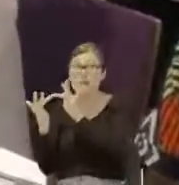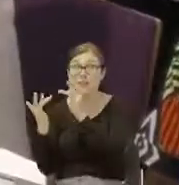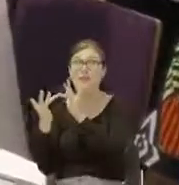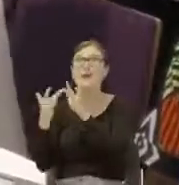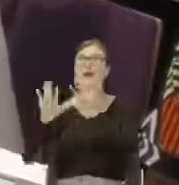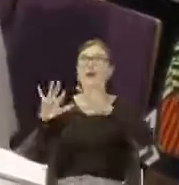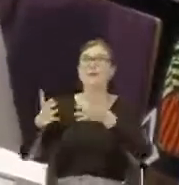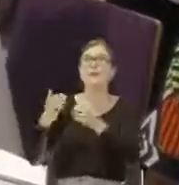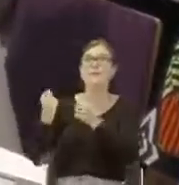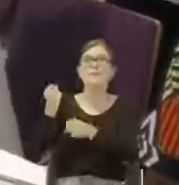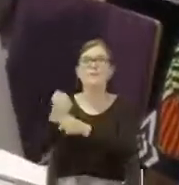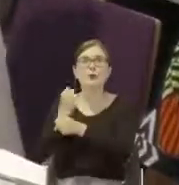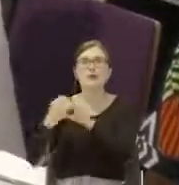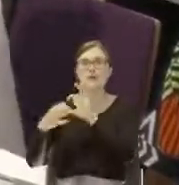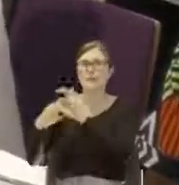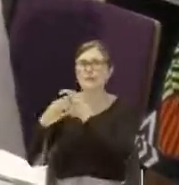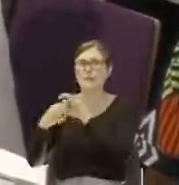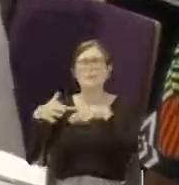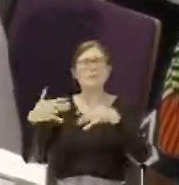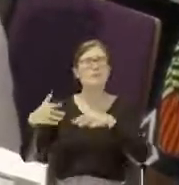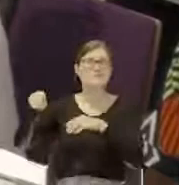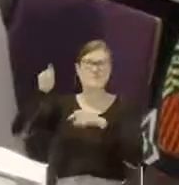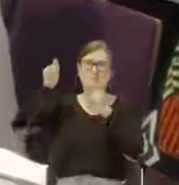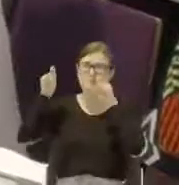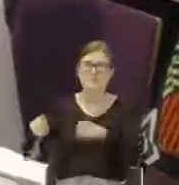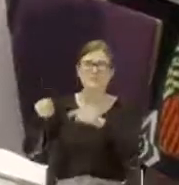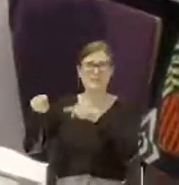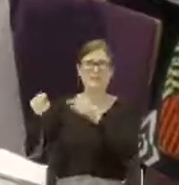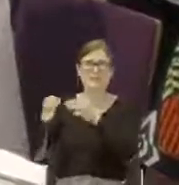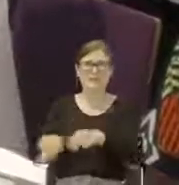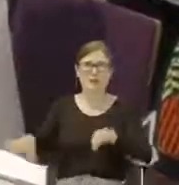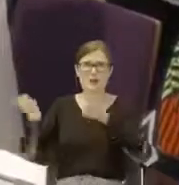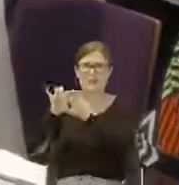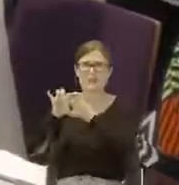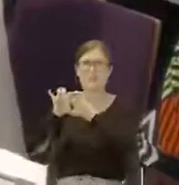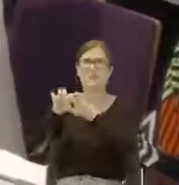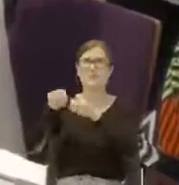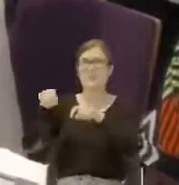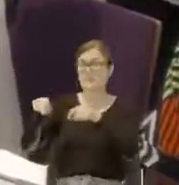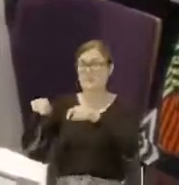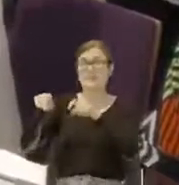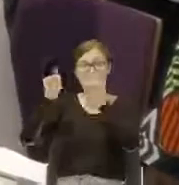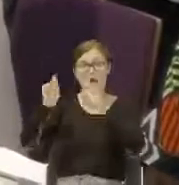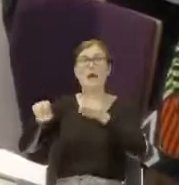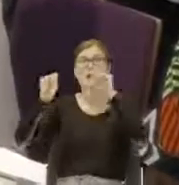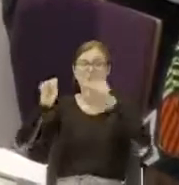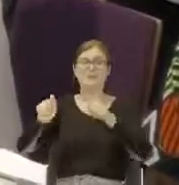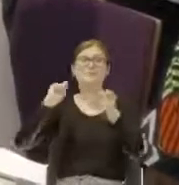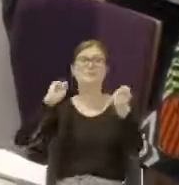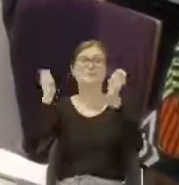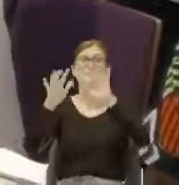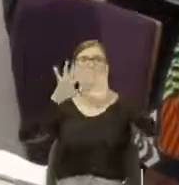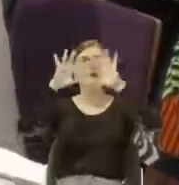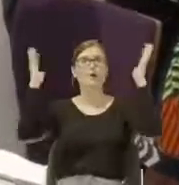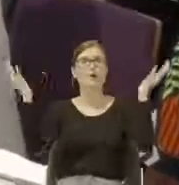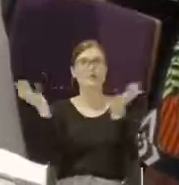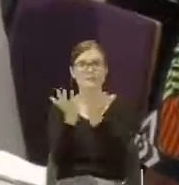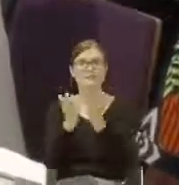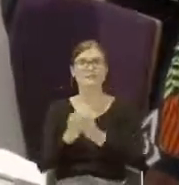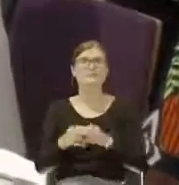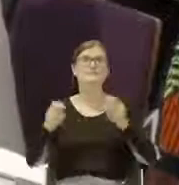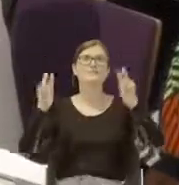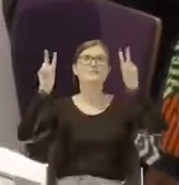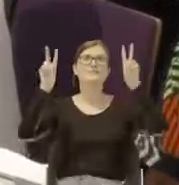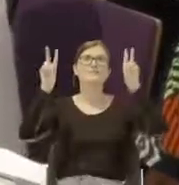That pact for the future is a new social contract, and we are going to ensure that we are critical actors in the common agenda